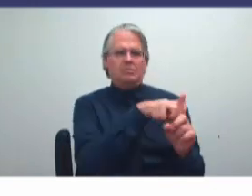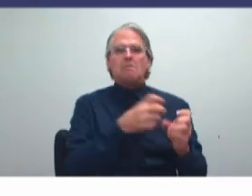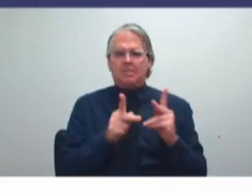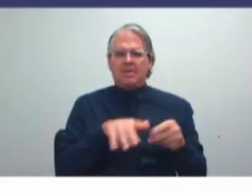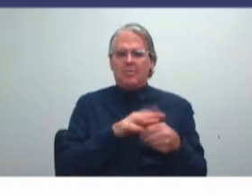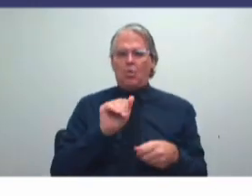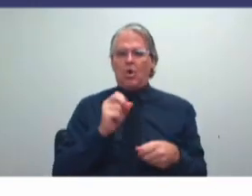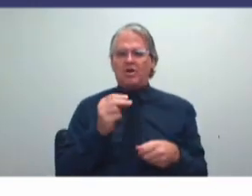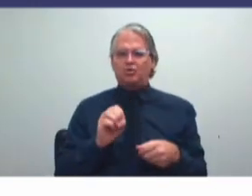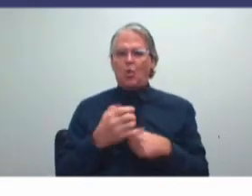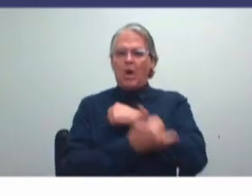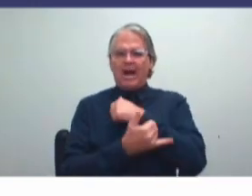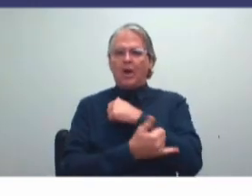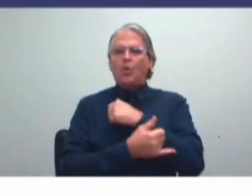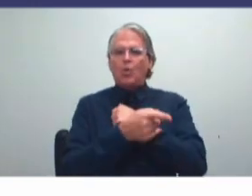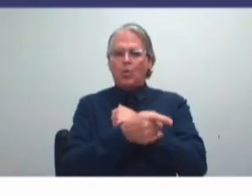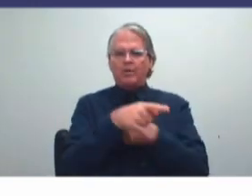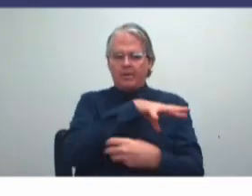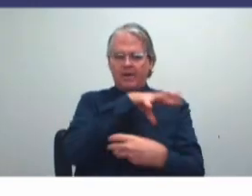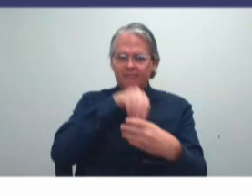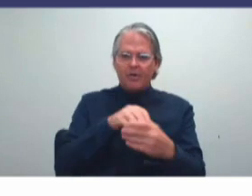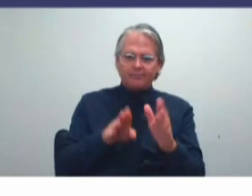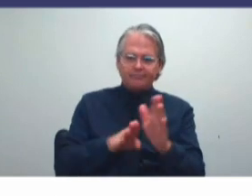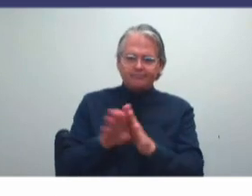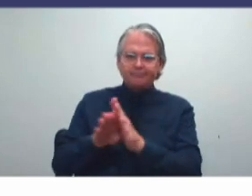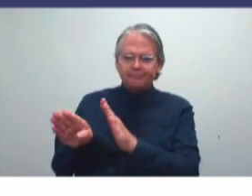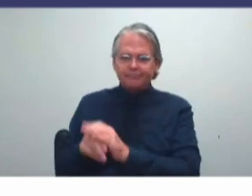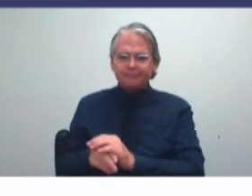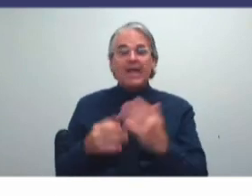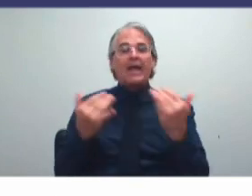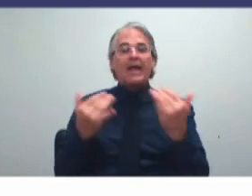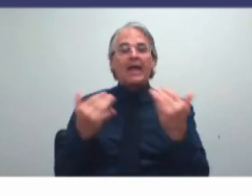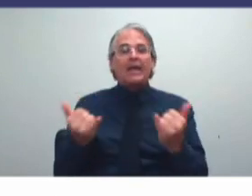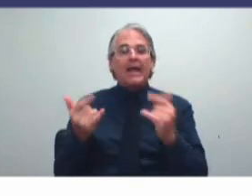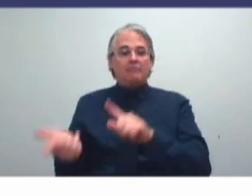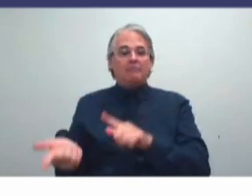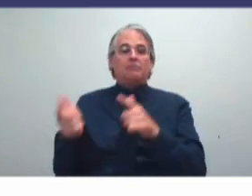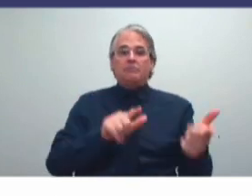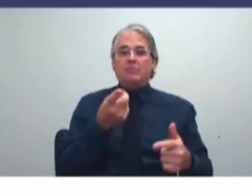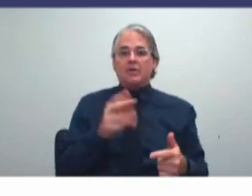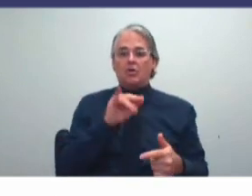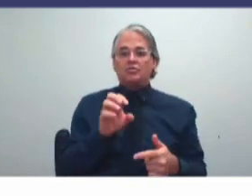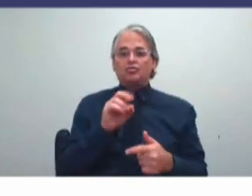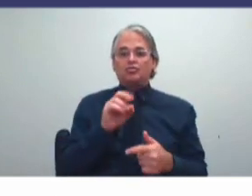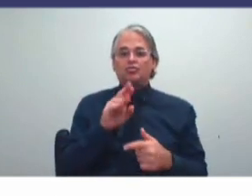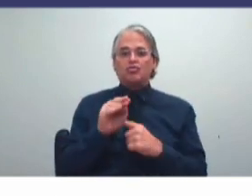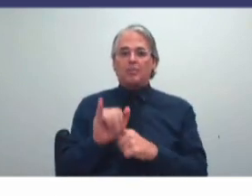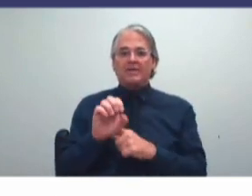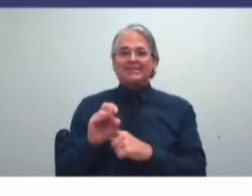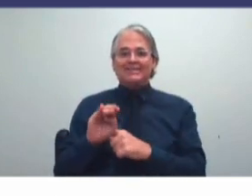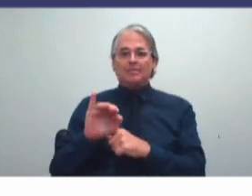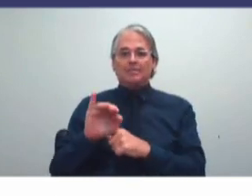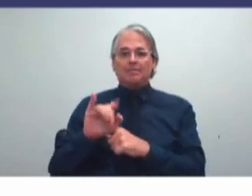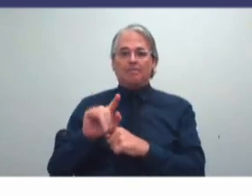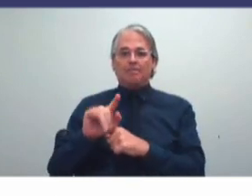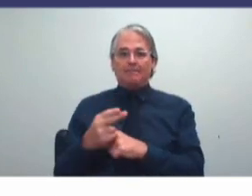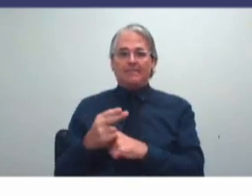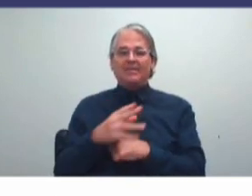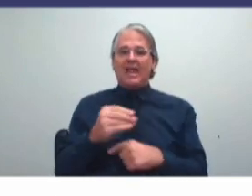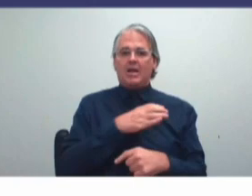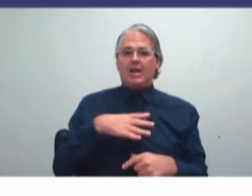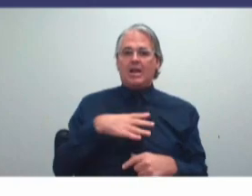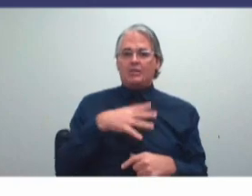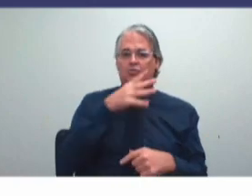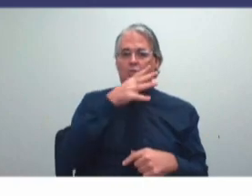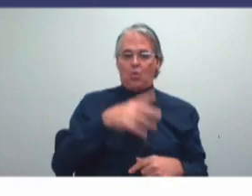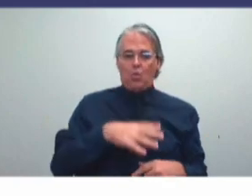further ado, let's pass it on to Dr. Jeremy Smith and Councilwoman Doerr, and they'll walk us through the website and get us into the nuts and bolts of